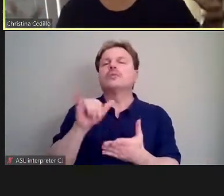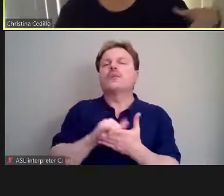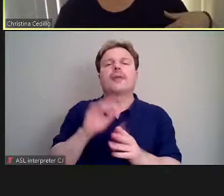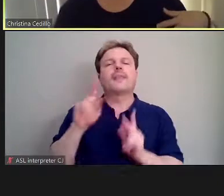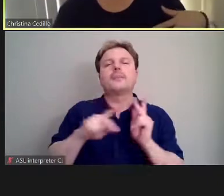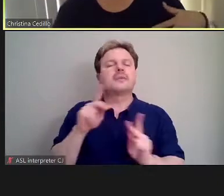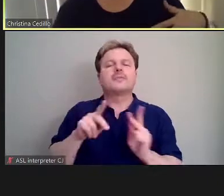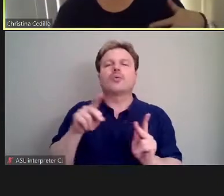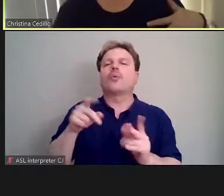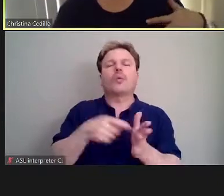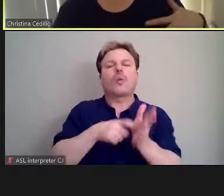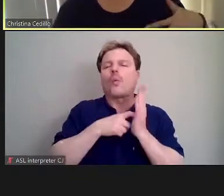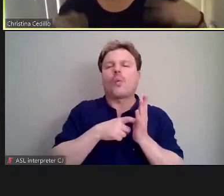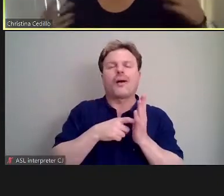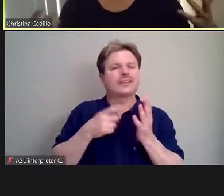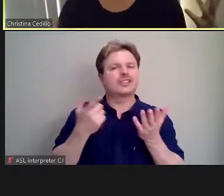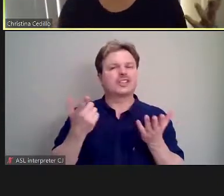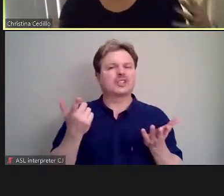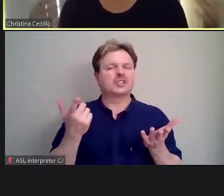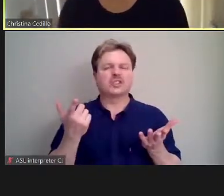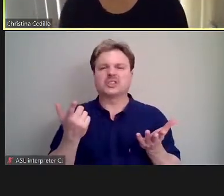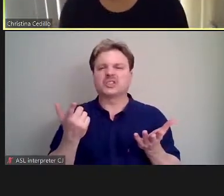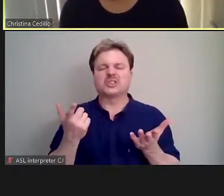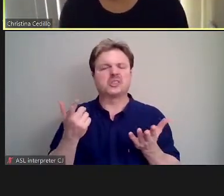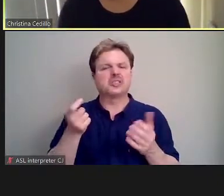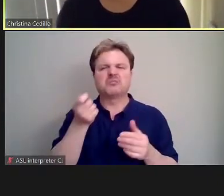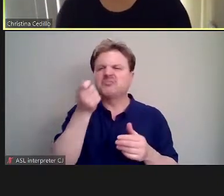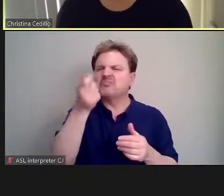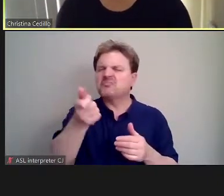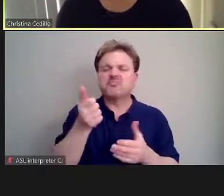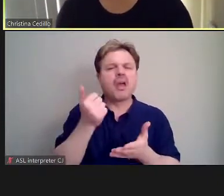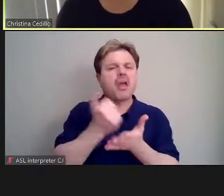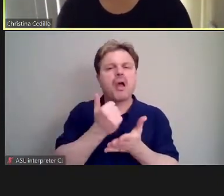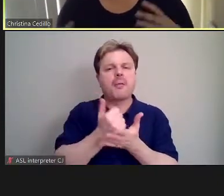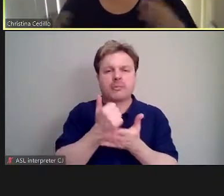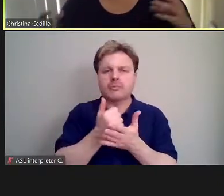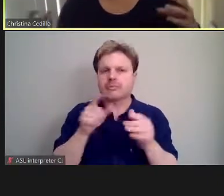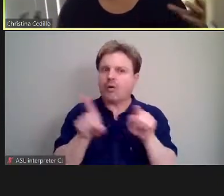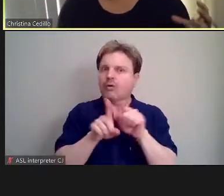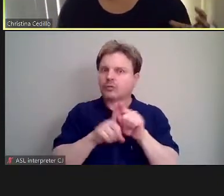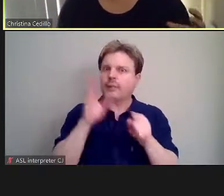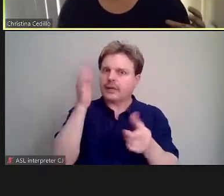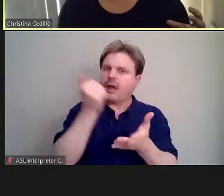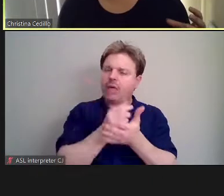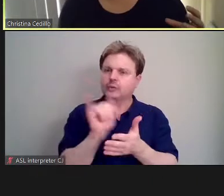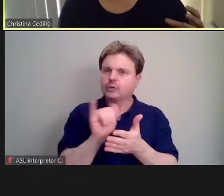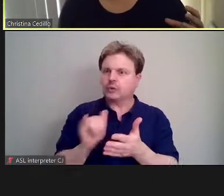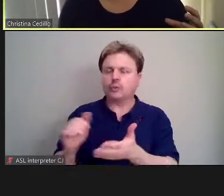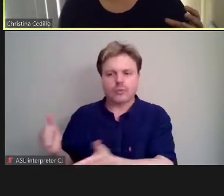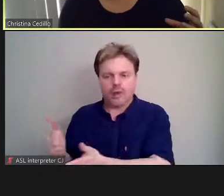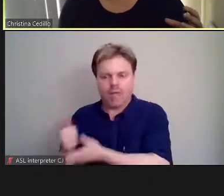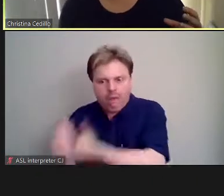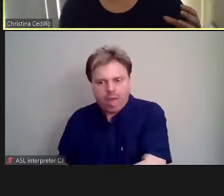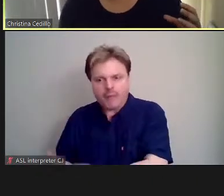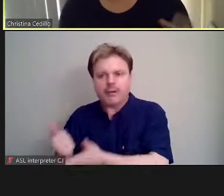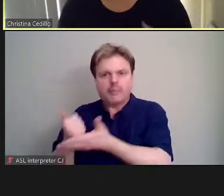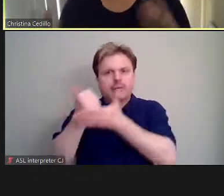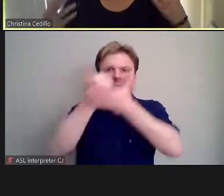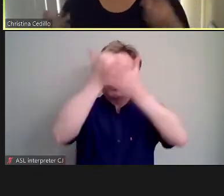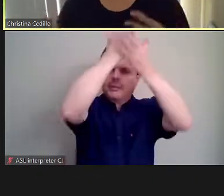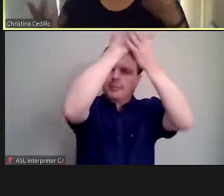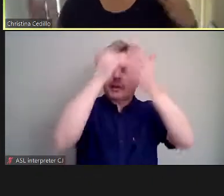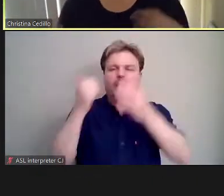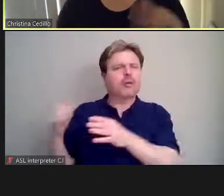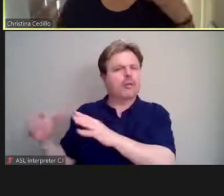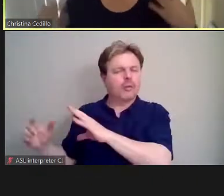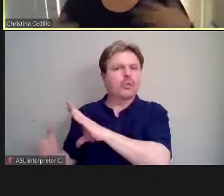help will also be helped too. And so what would that look like? When